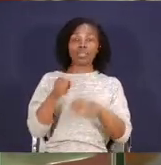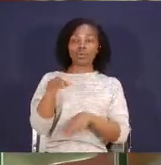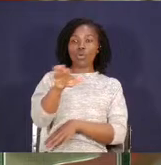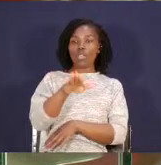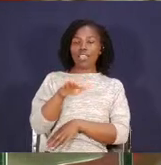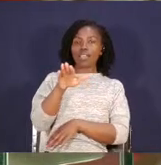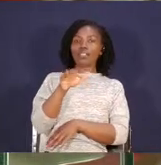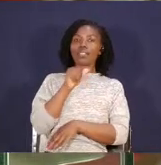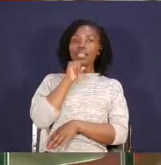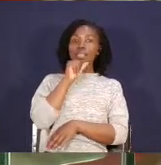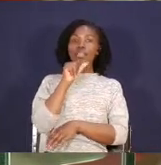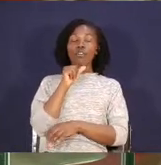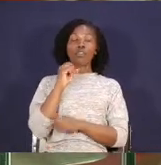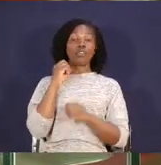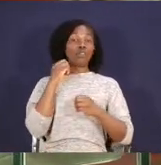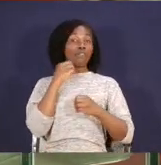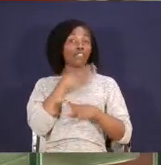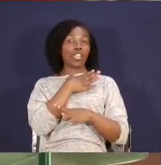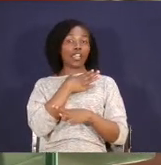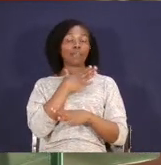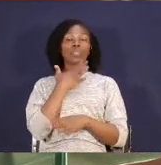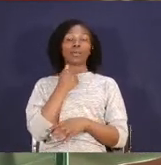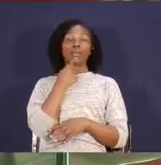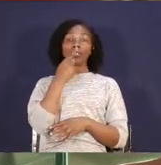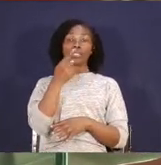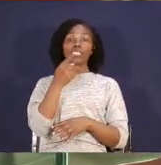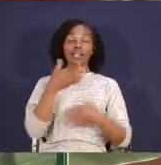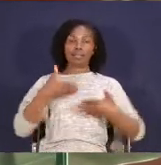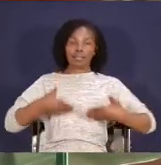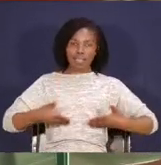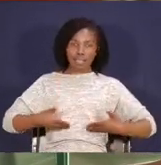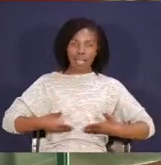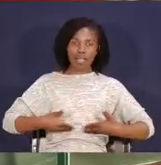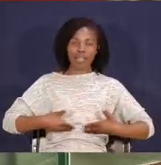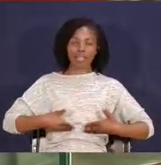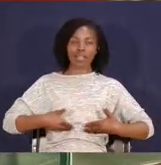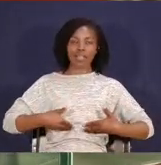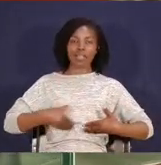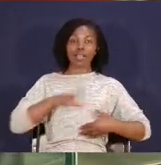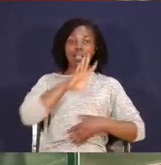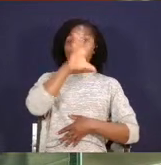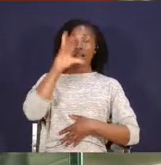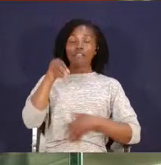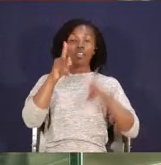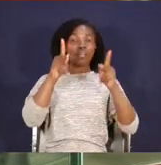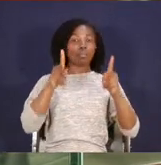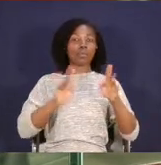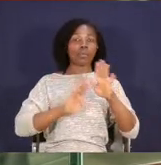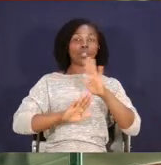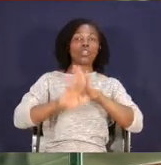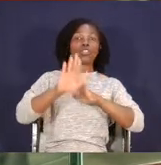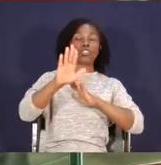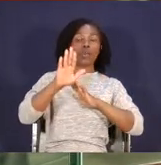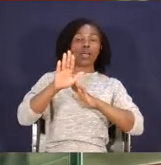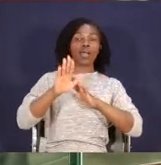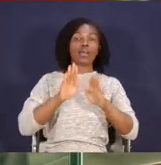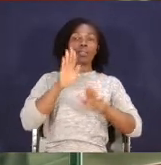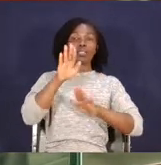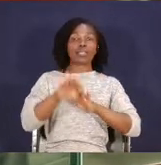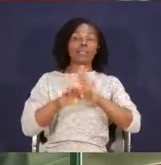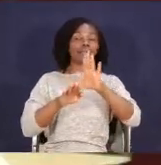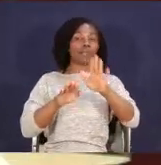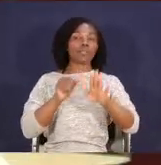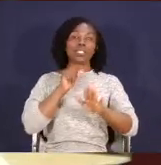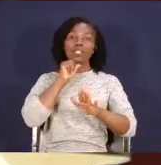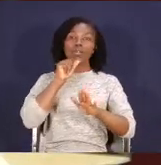not afraid. And I want to say to the young generation that your stepping out is not in vain. May God bless